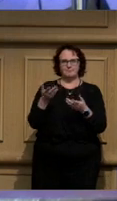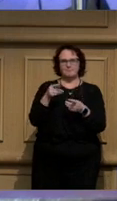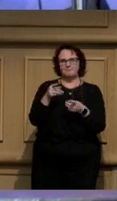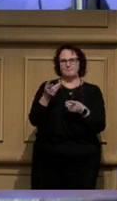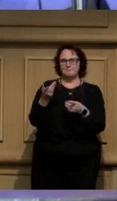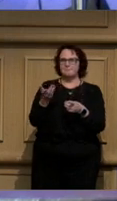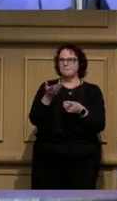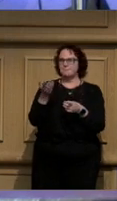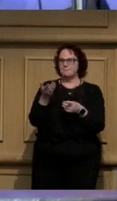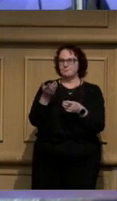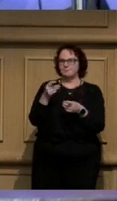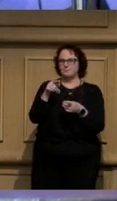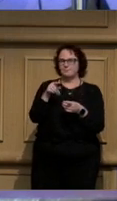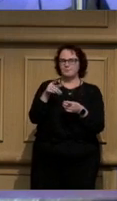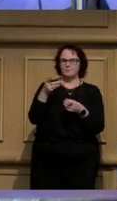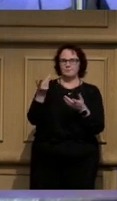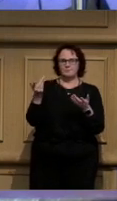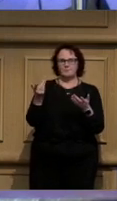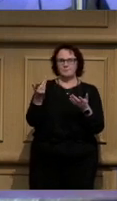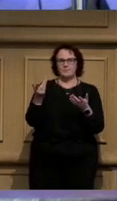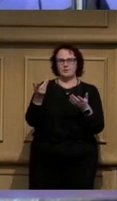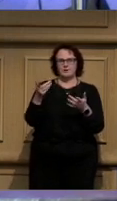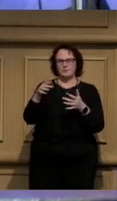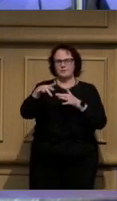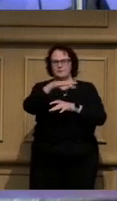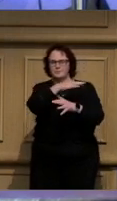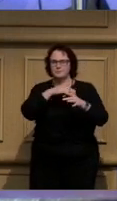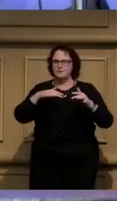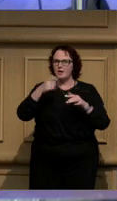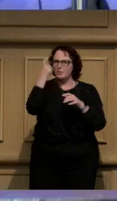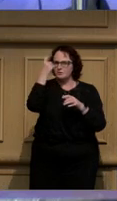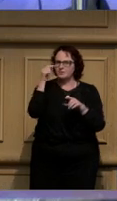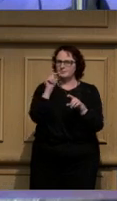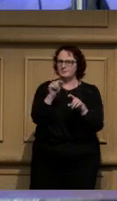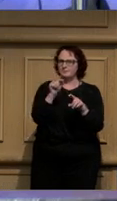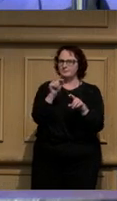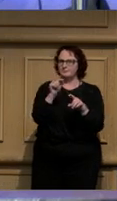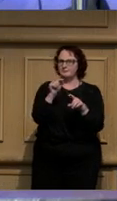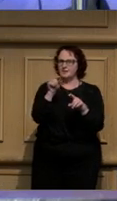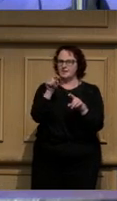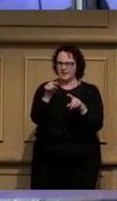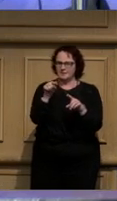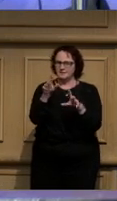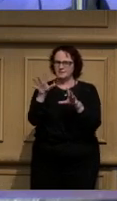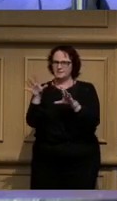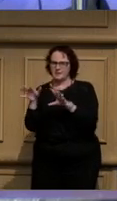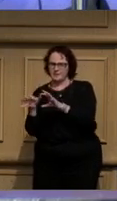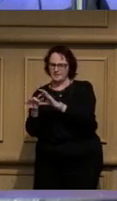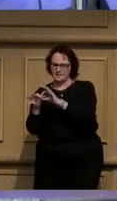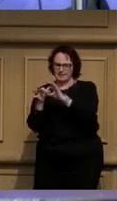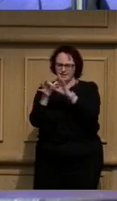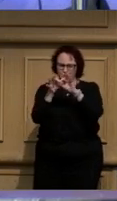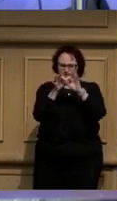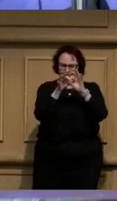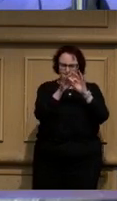from the flow. I'm curious about putting that within the placing that within the context of this,